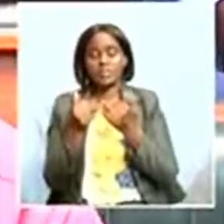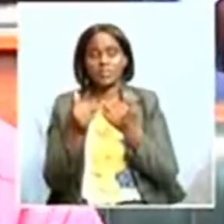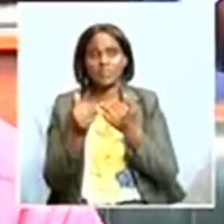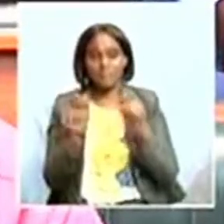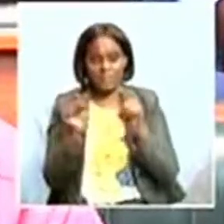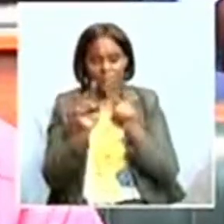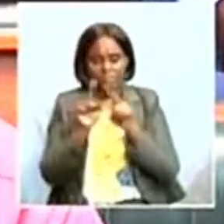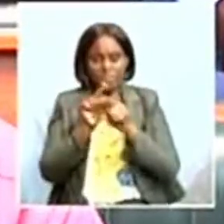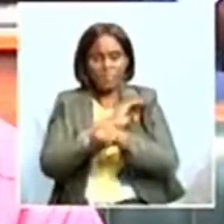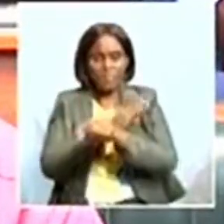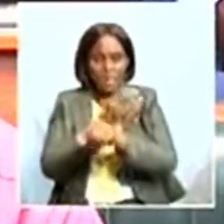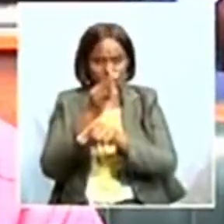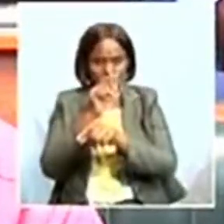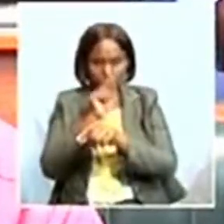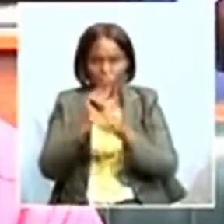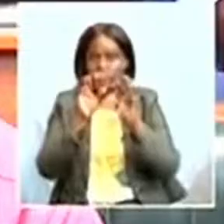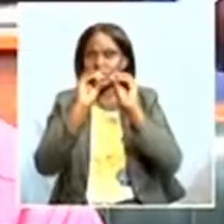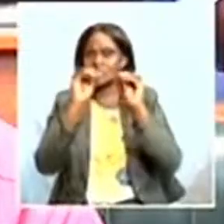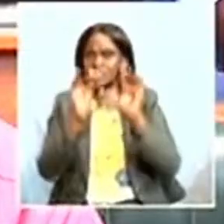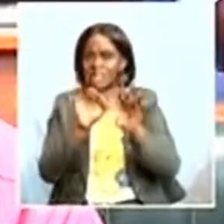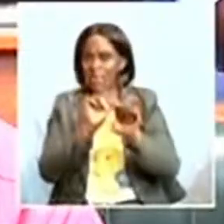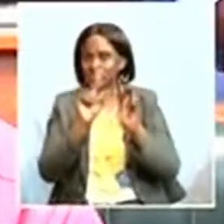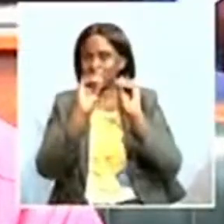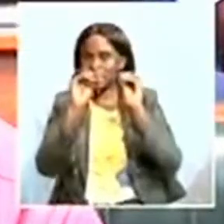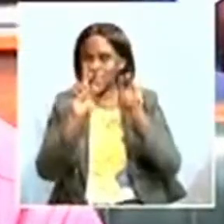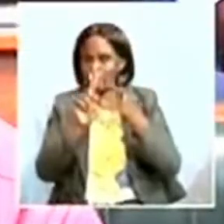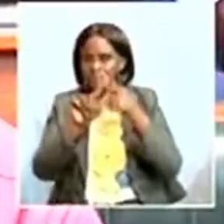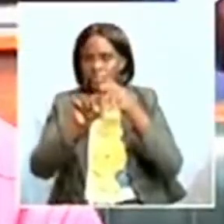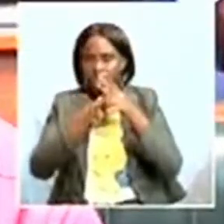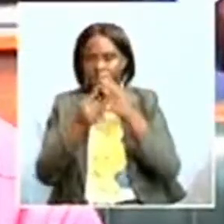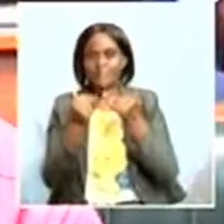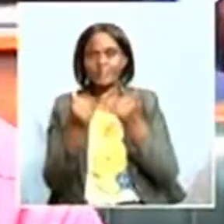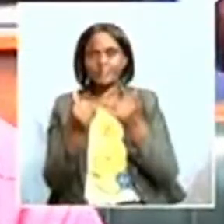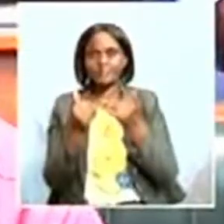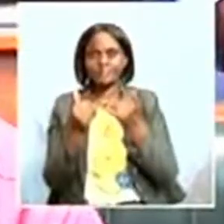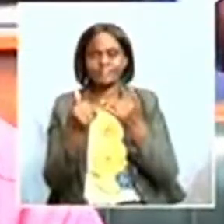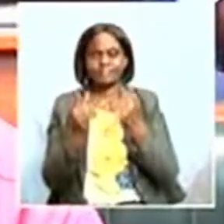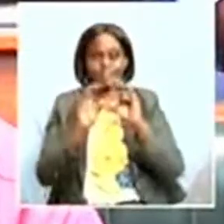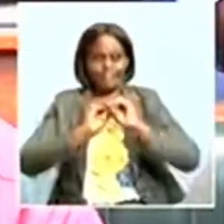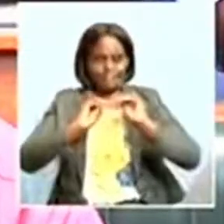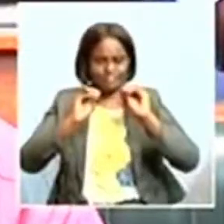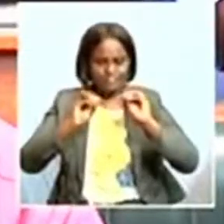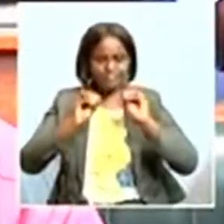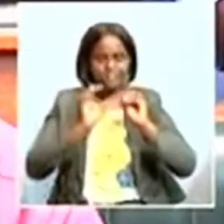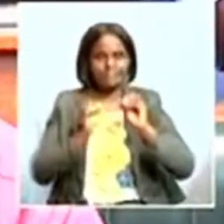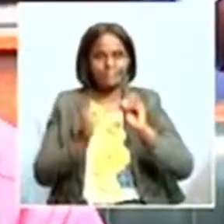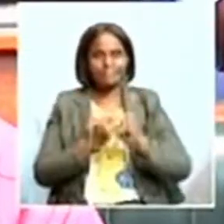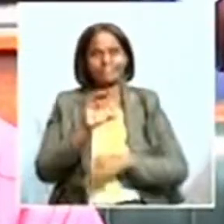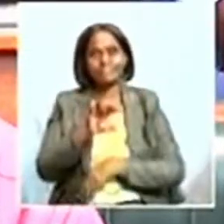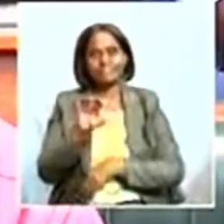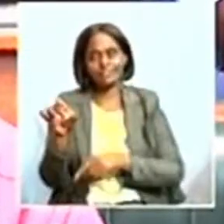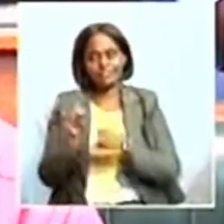the capacity of these teachers to start teaching our children, they need to